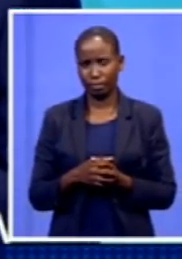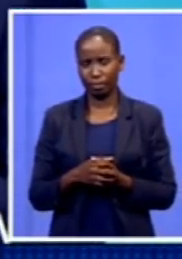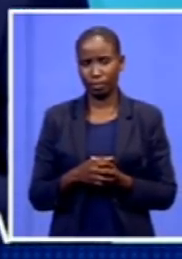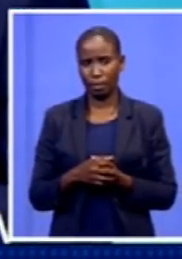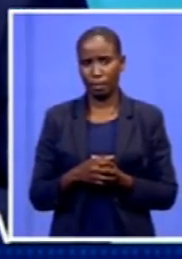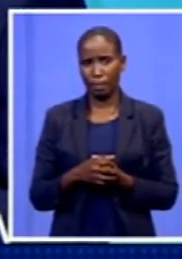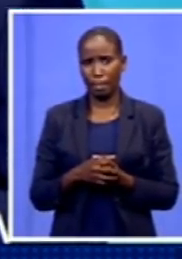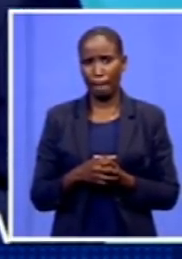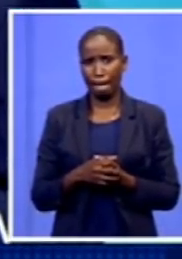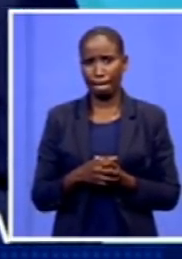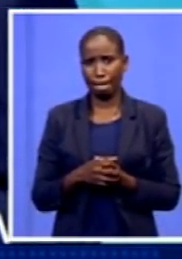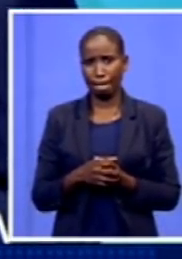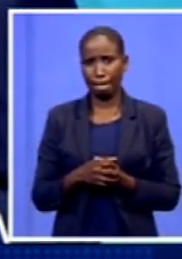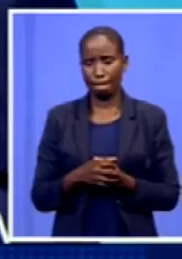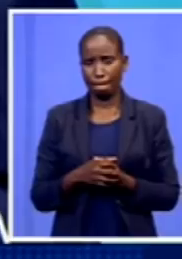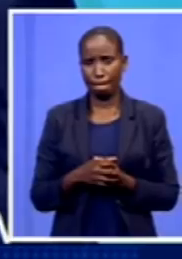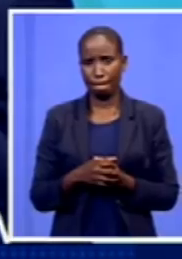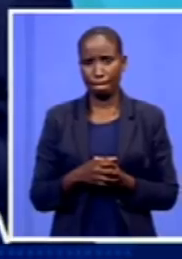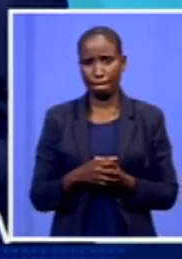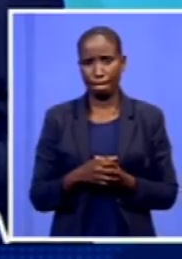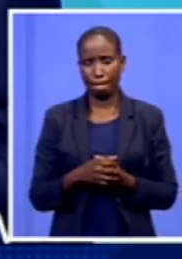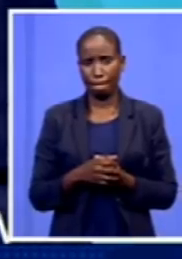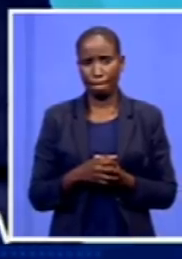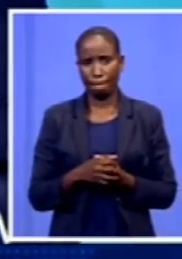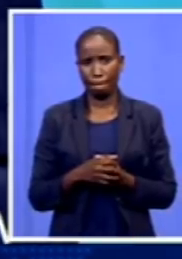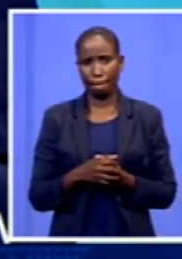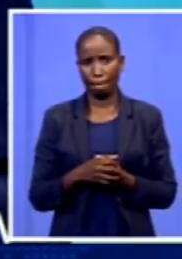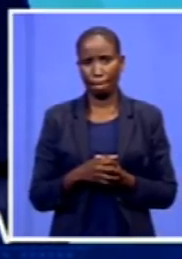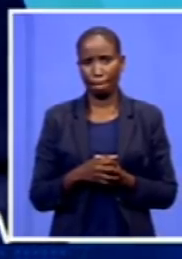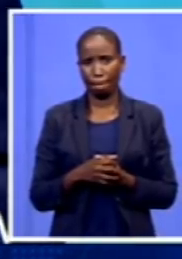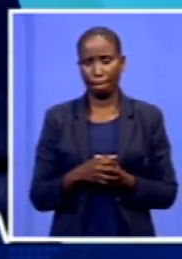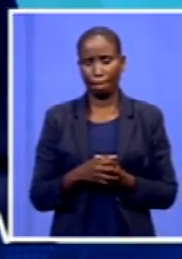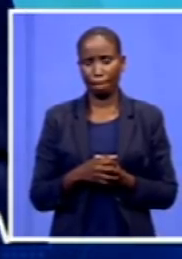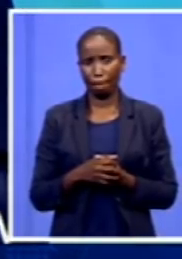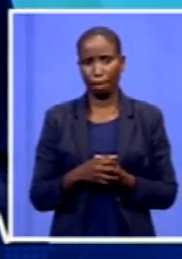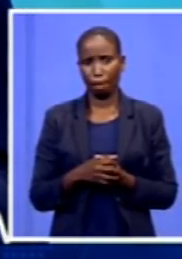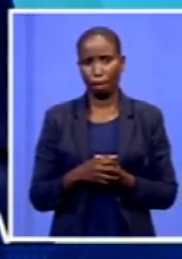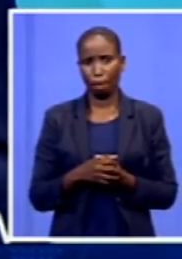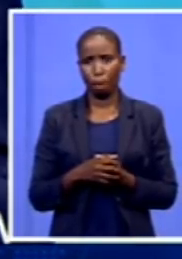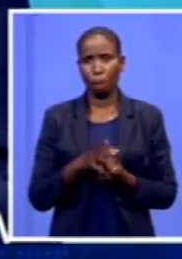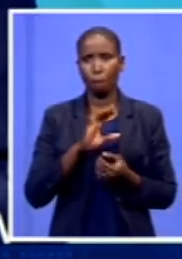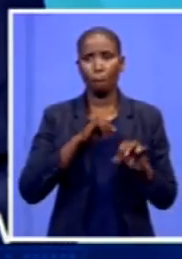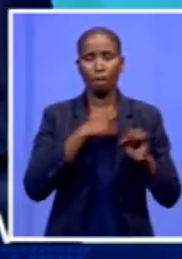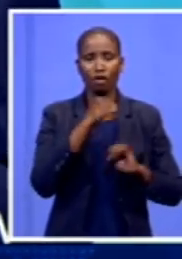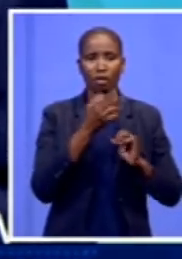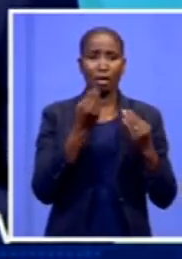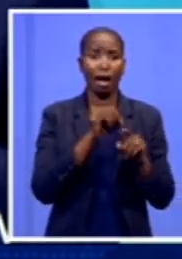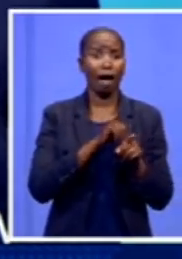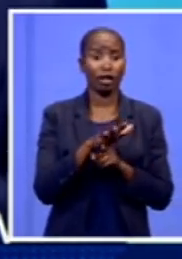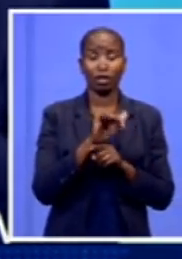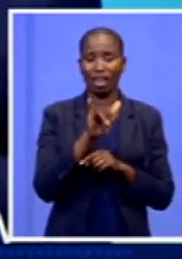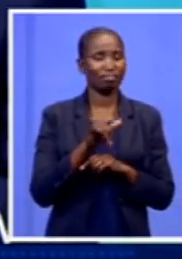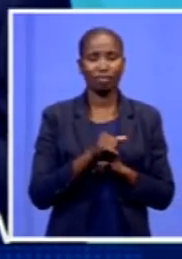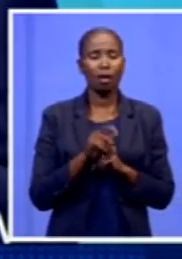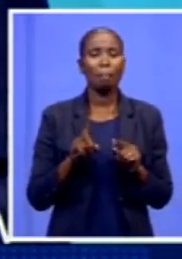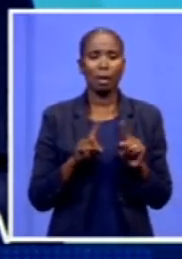it may be the case that no manufacturers in France are affected by this, but it's very important that we